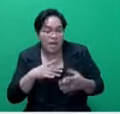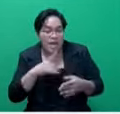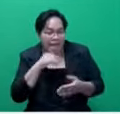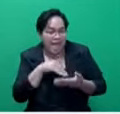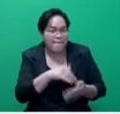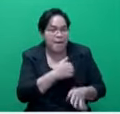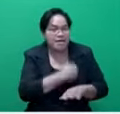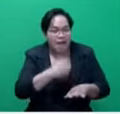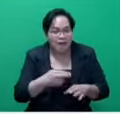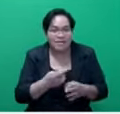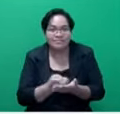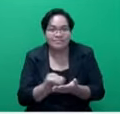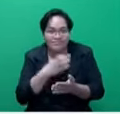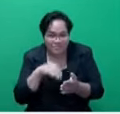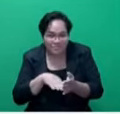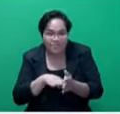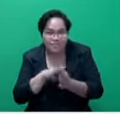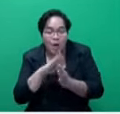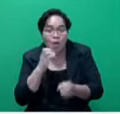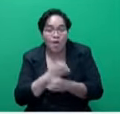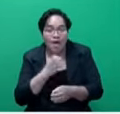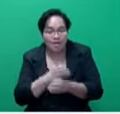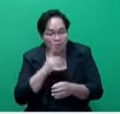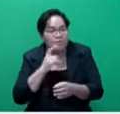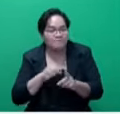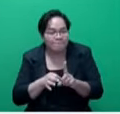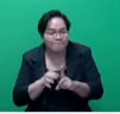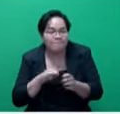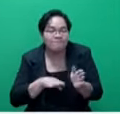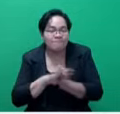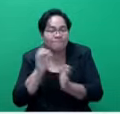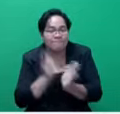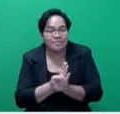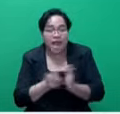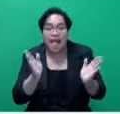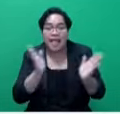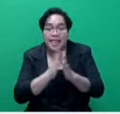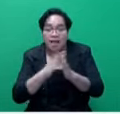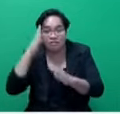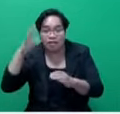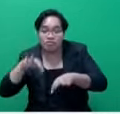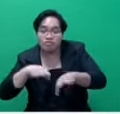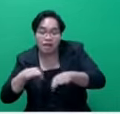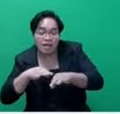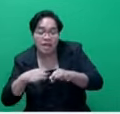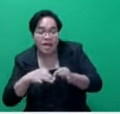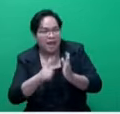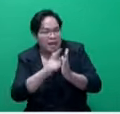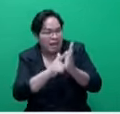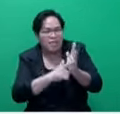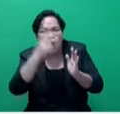government's economic recovery work. The town and country planning and subdivision of land legislations are way